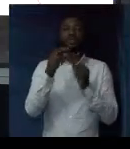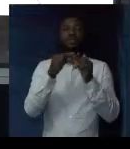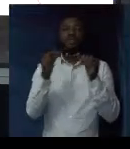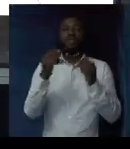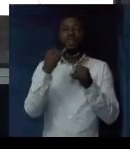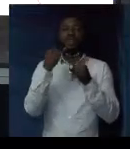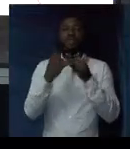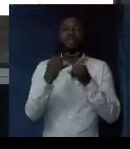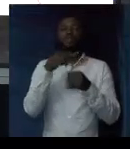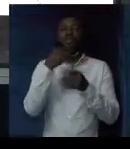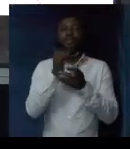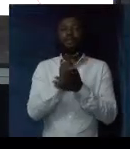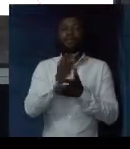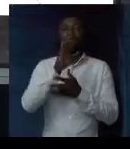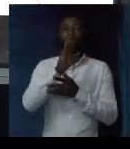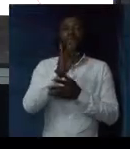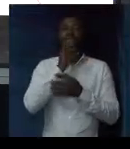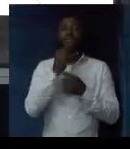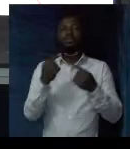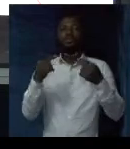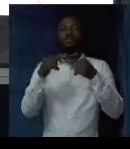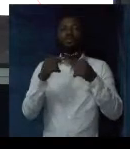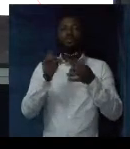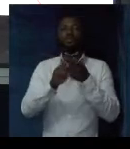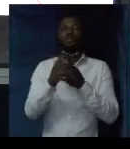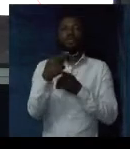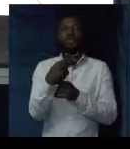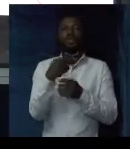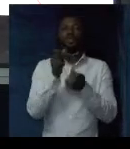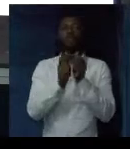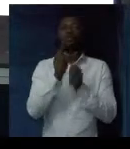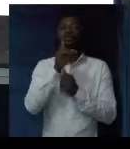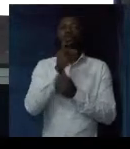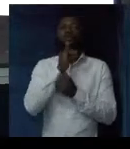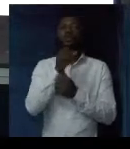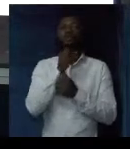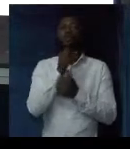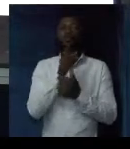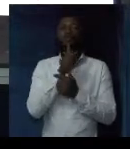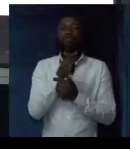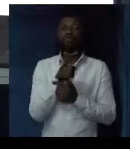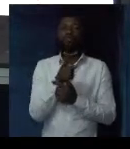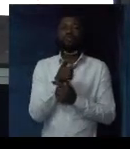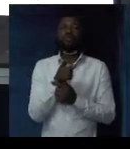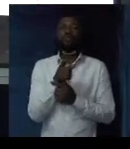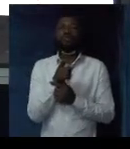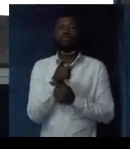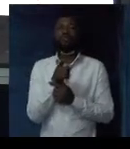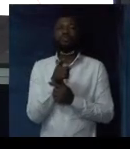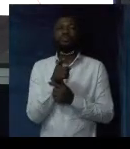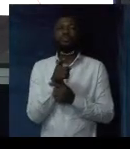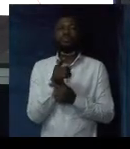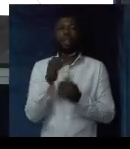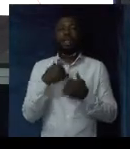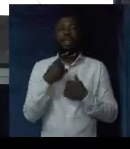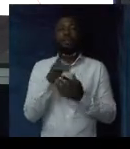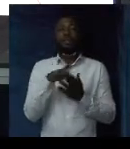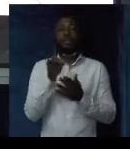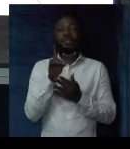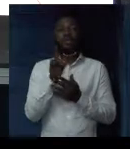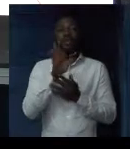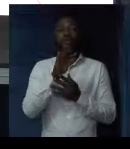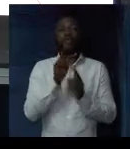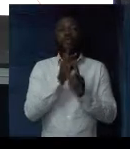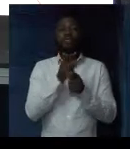degrees. And the last option says B is corresponding to H. So which one is not true? Have